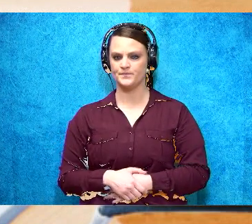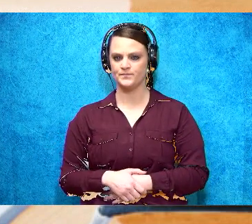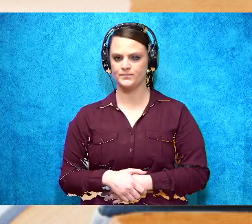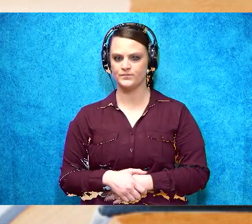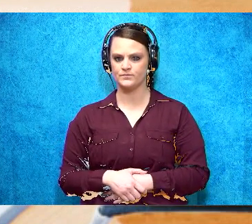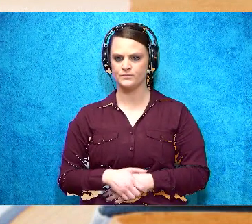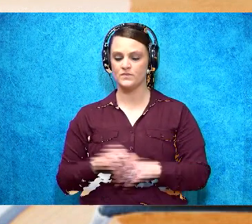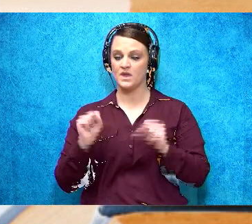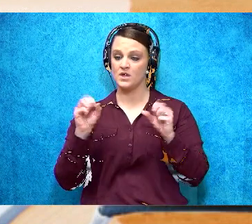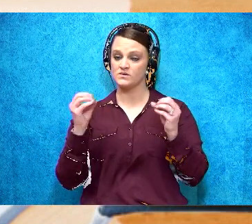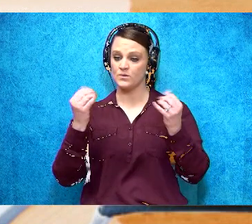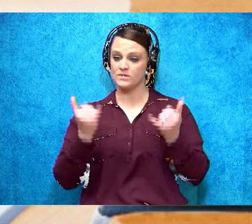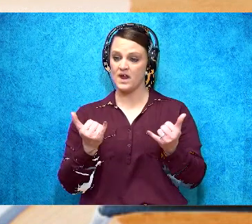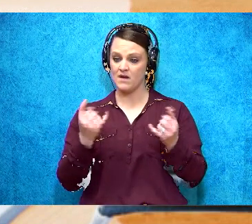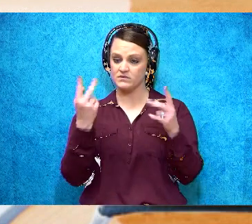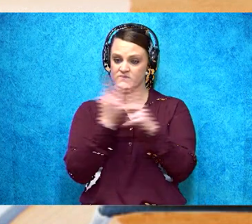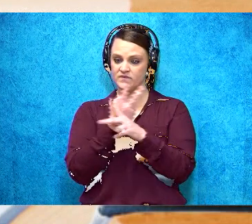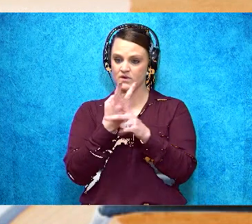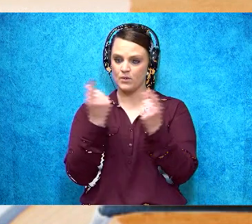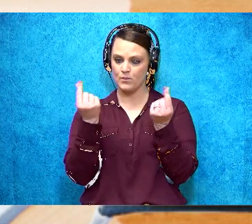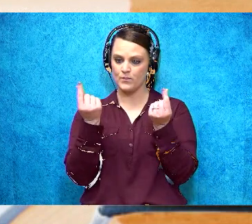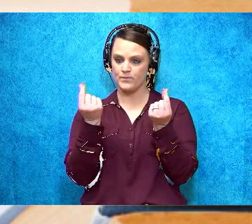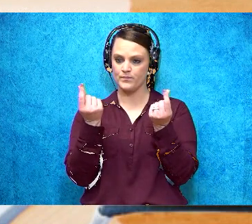words. Let's figure out what we're doing.